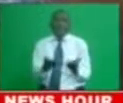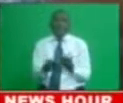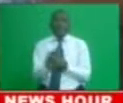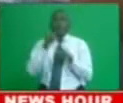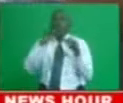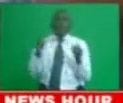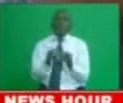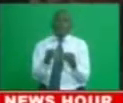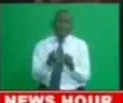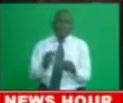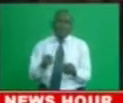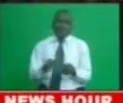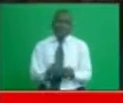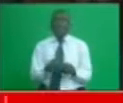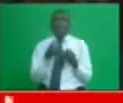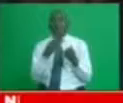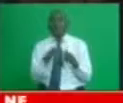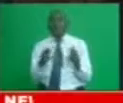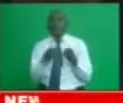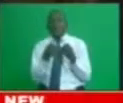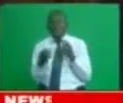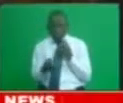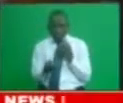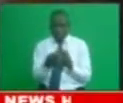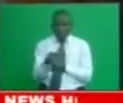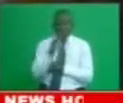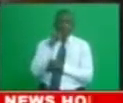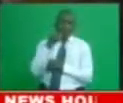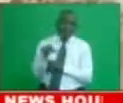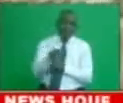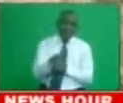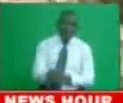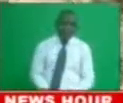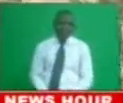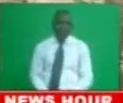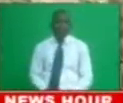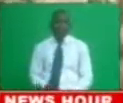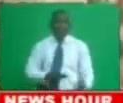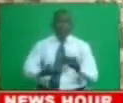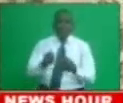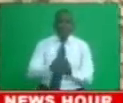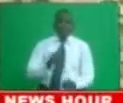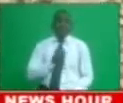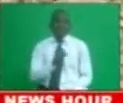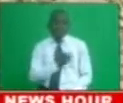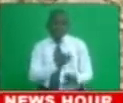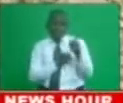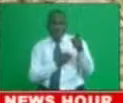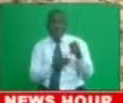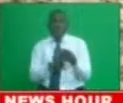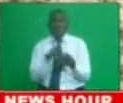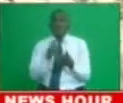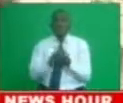much as we have been blessed. Thank you very much. May God bless you. Interacting with the staff, Mrs. Emisa